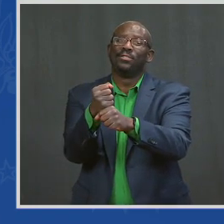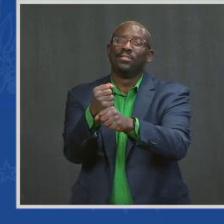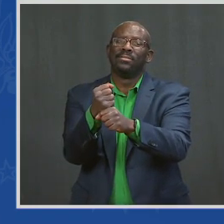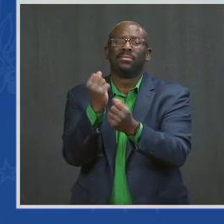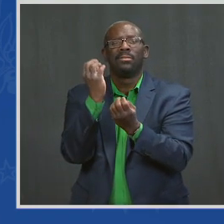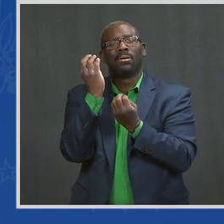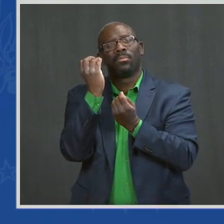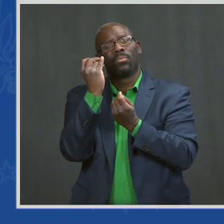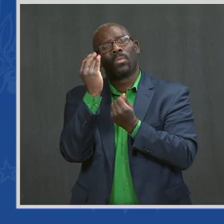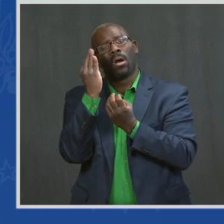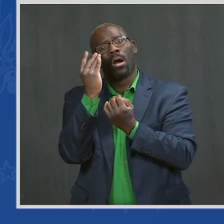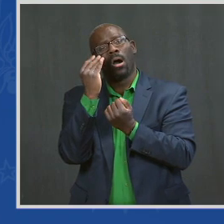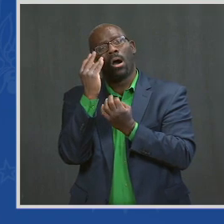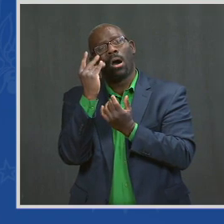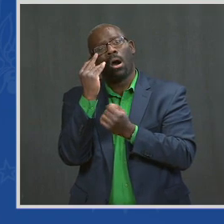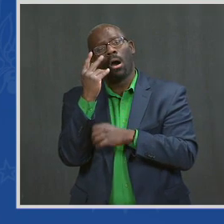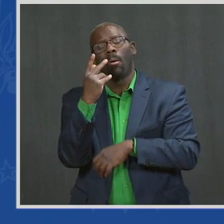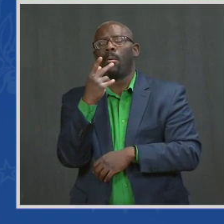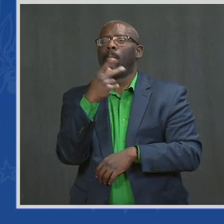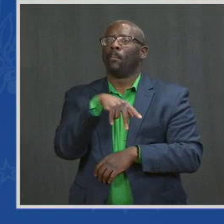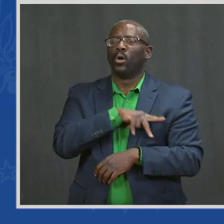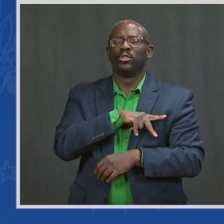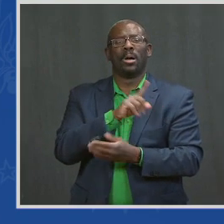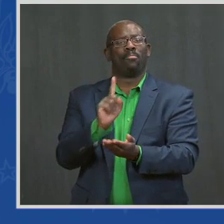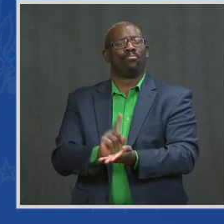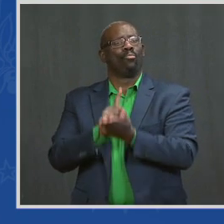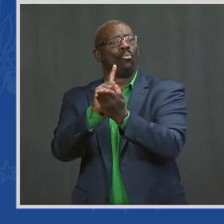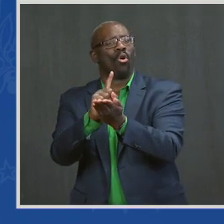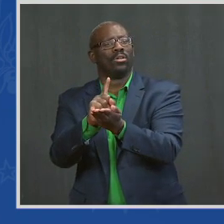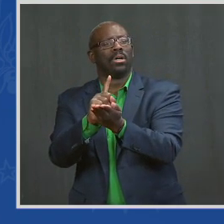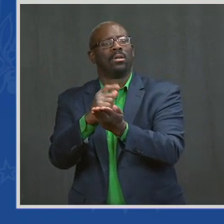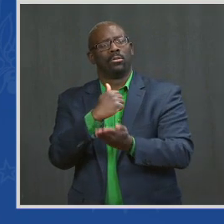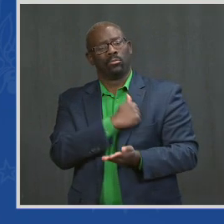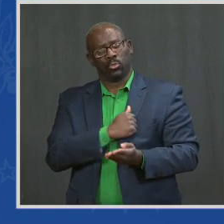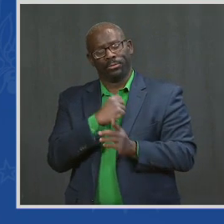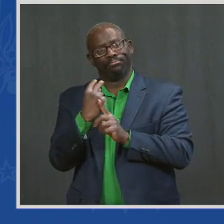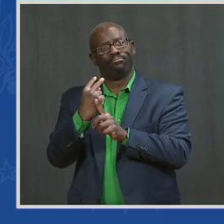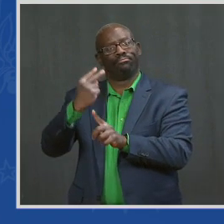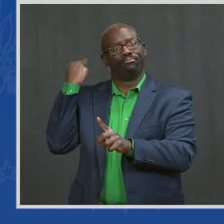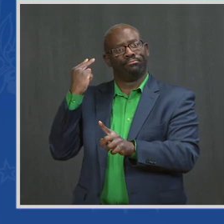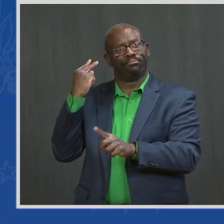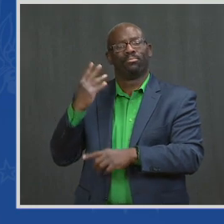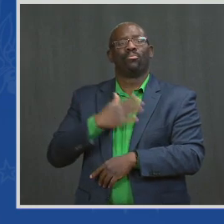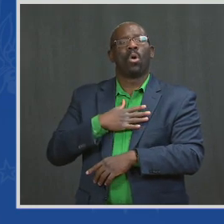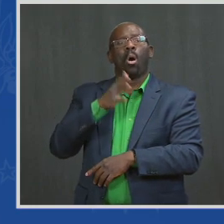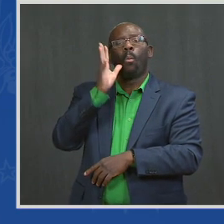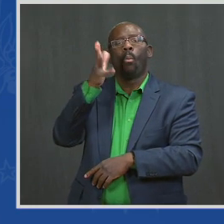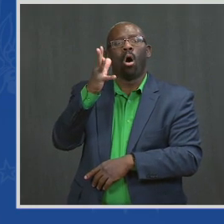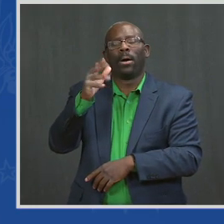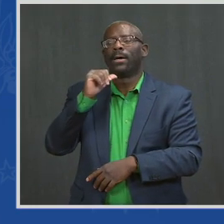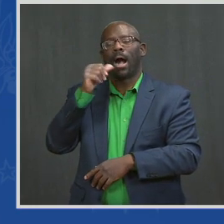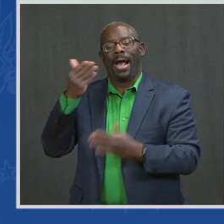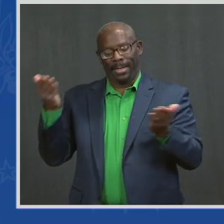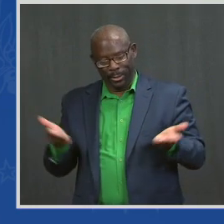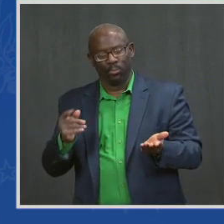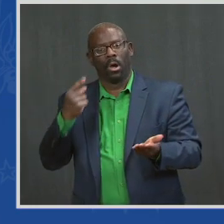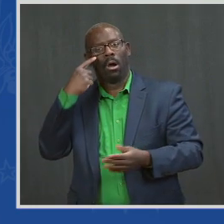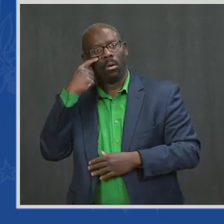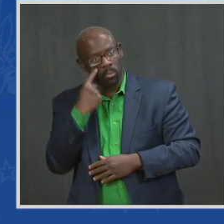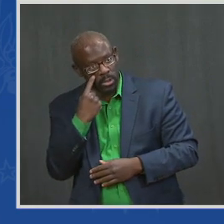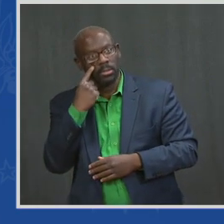I regret that my grandchildren aren't here, because this is a really, really,